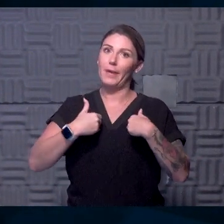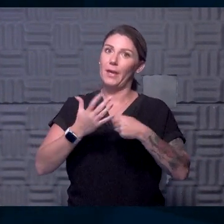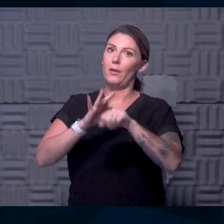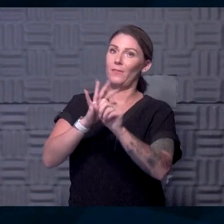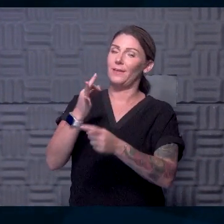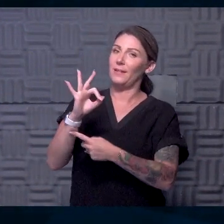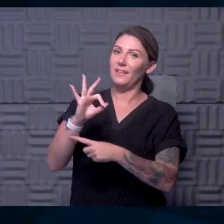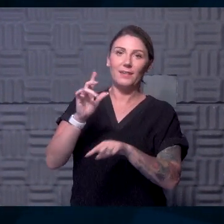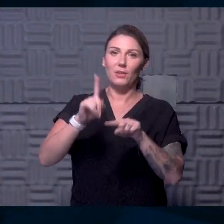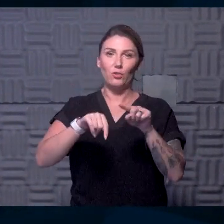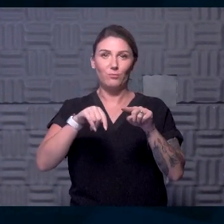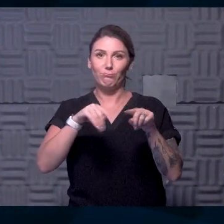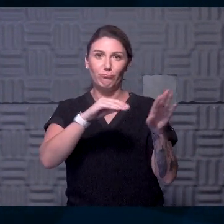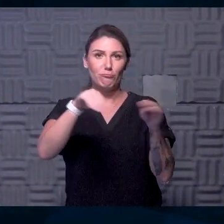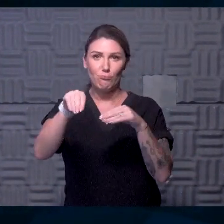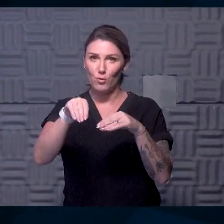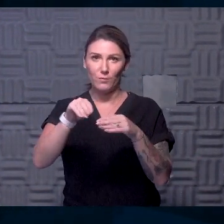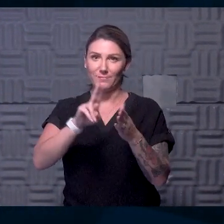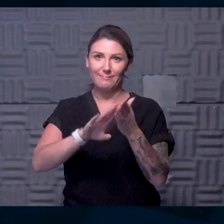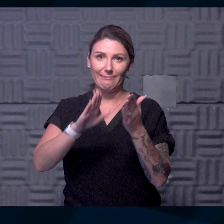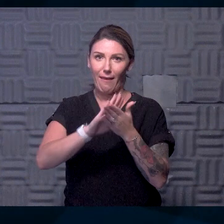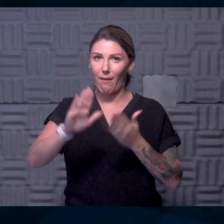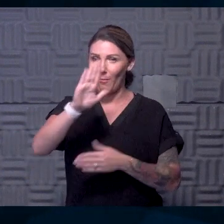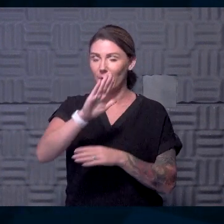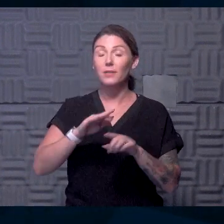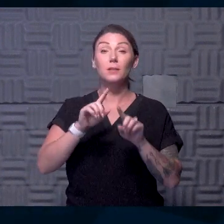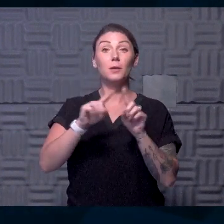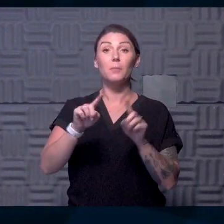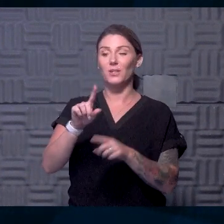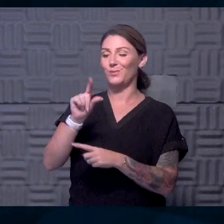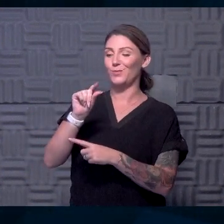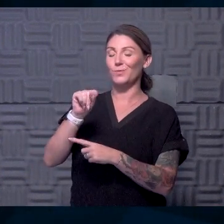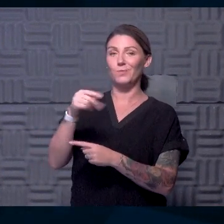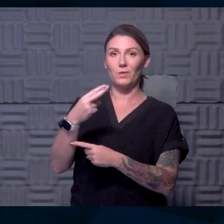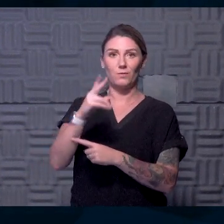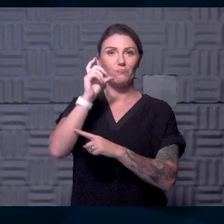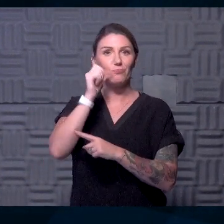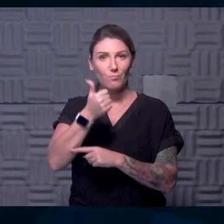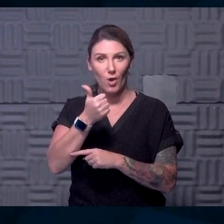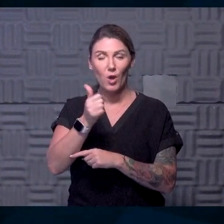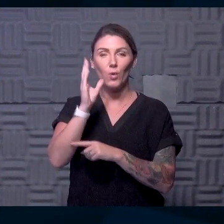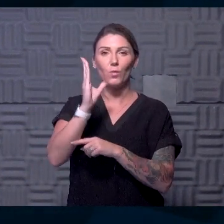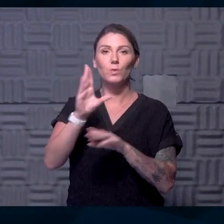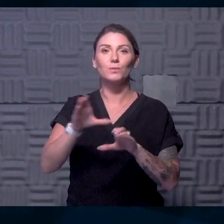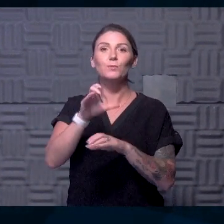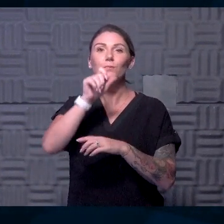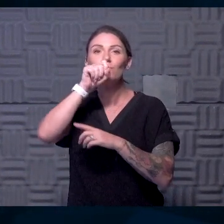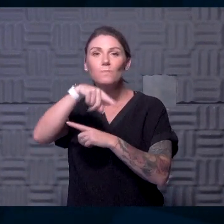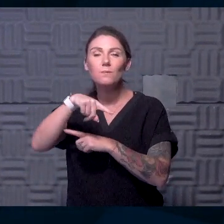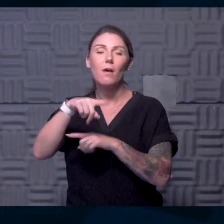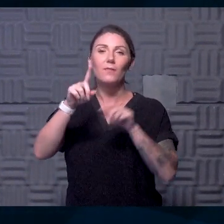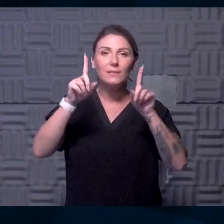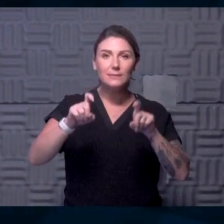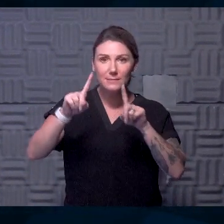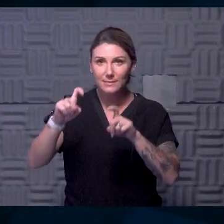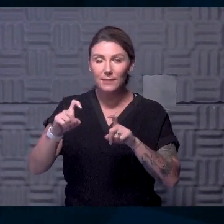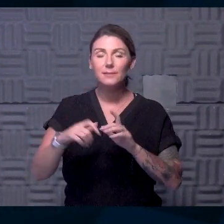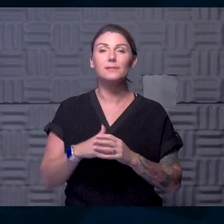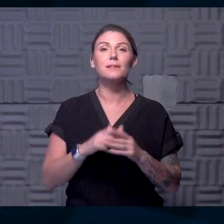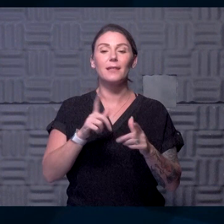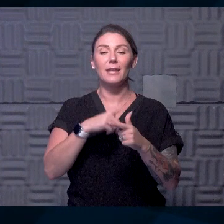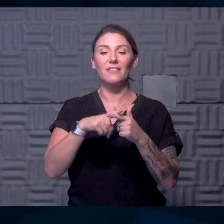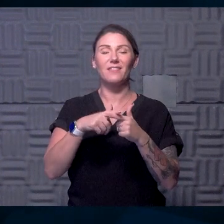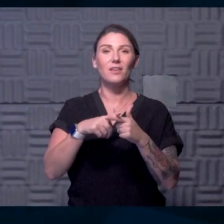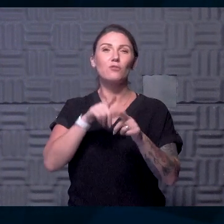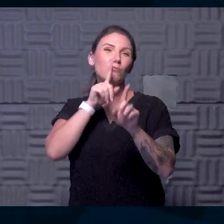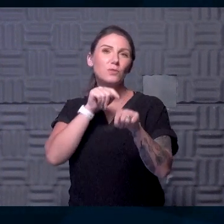move in. But on the 20th, so tomorrow when I move in, they will do the saliva test for me, and then I'll get my